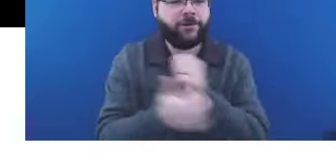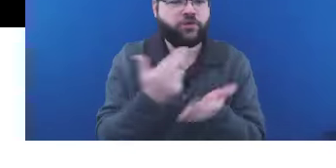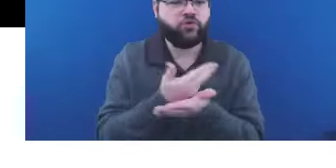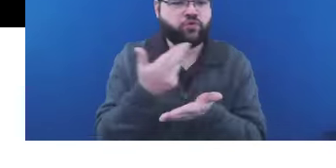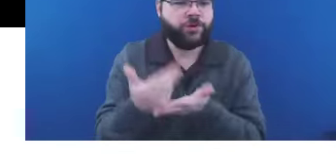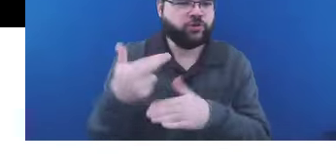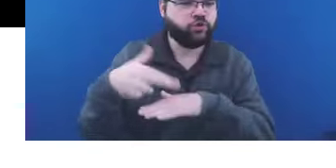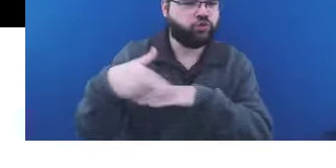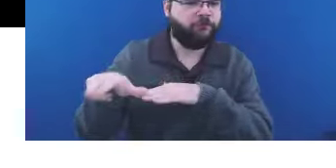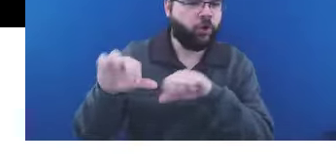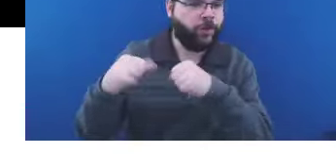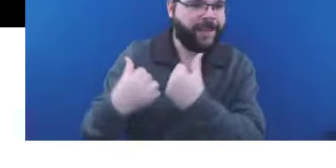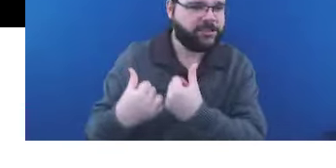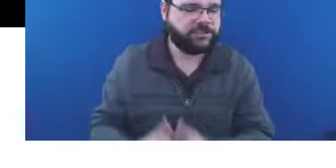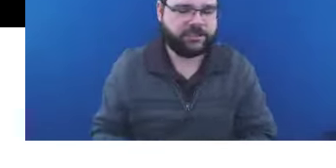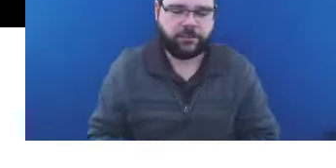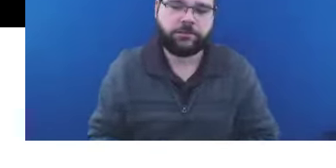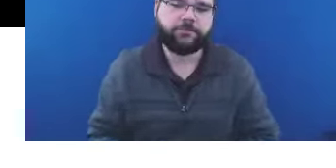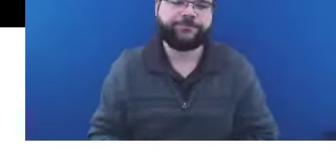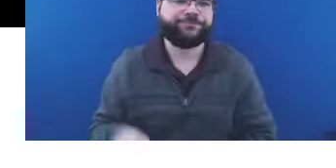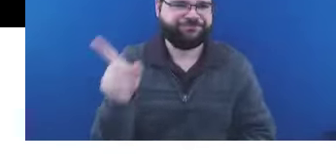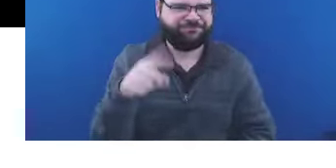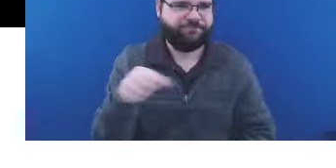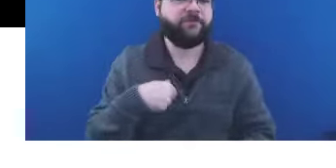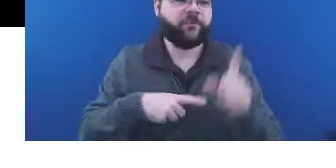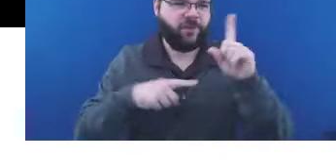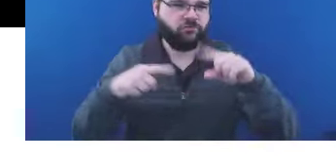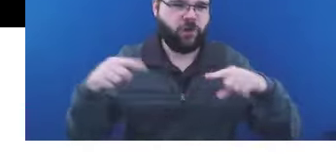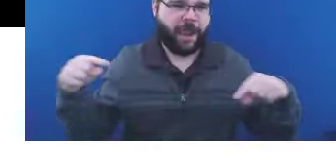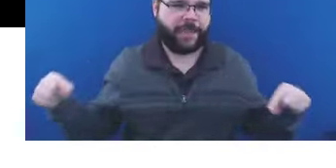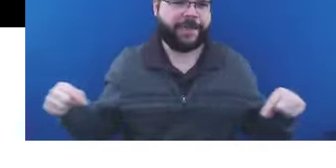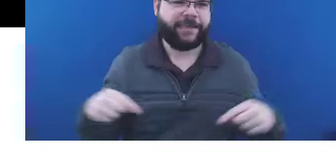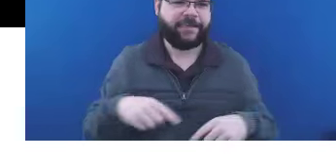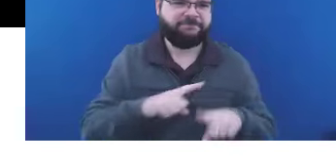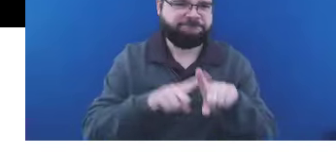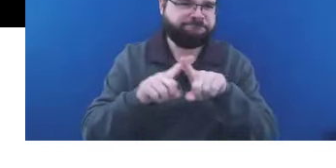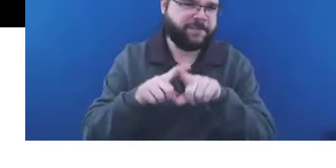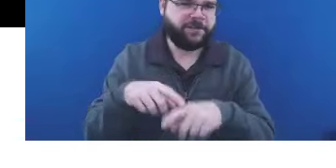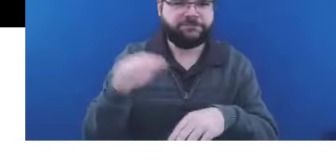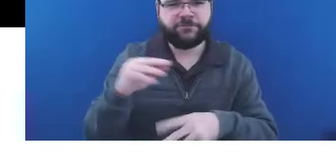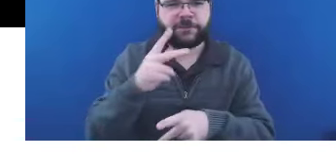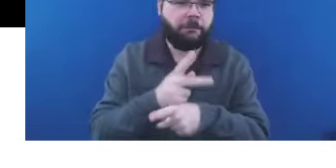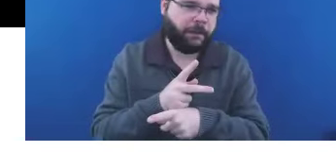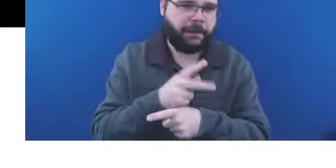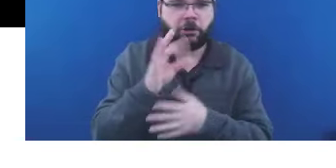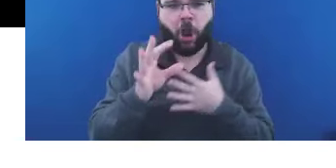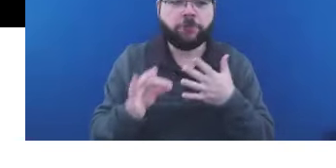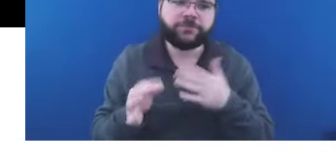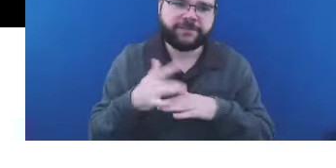and referral agency. They have a variety of childcare options as well.